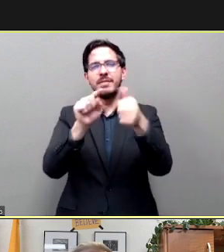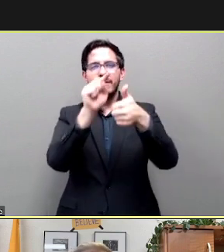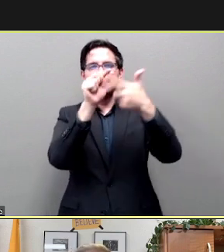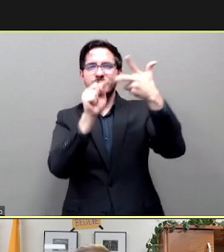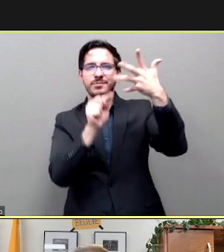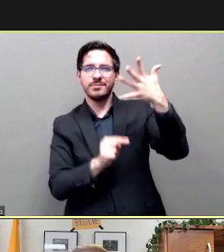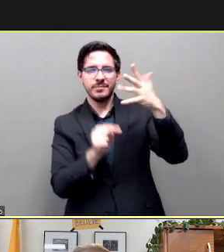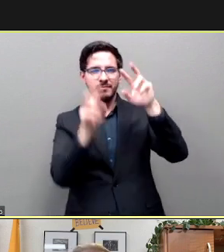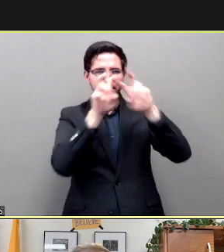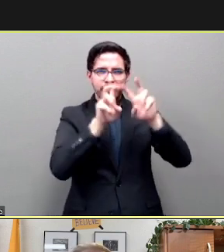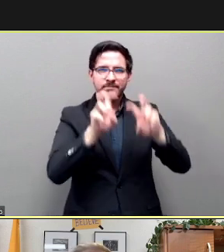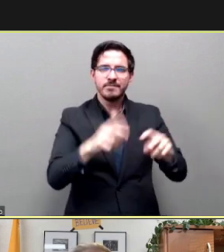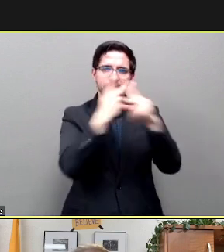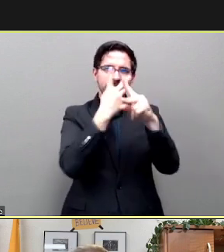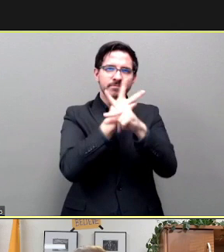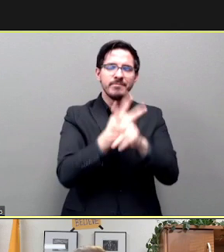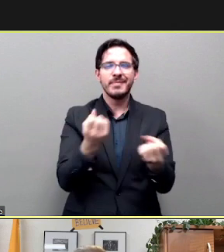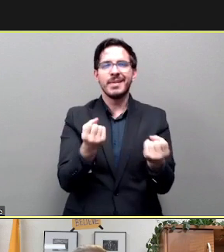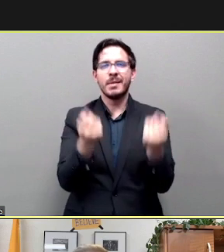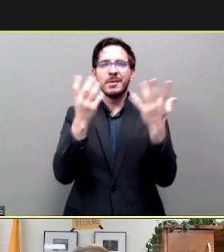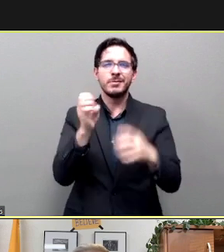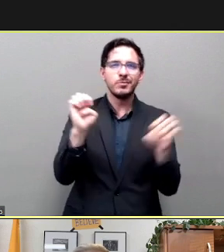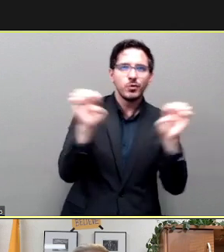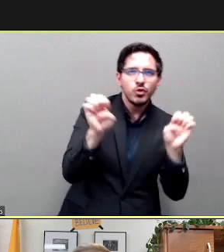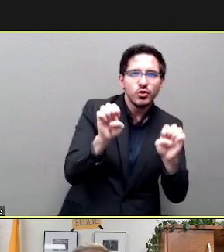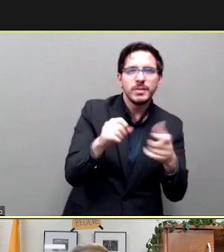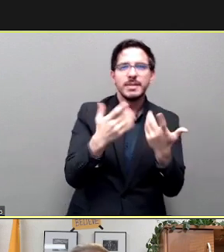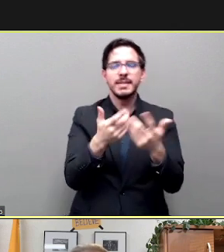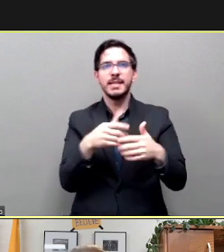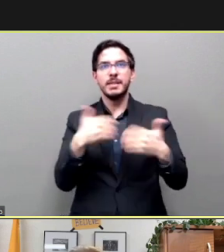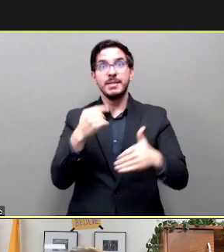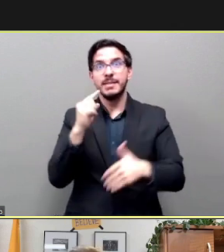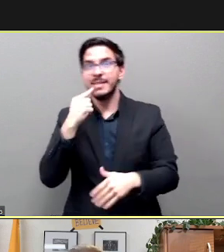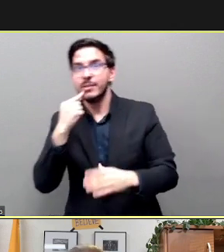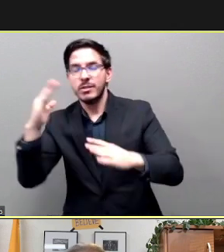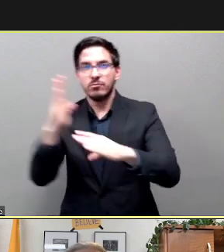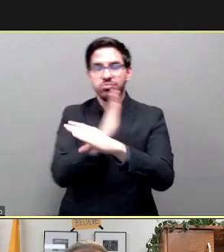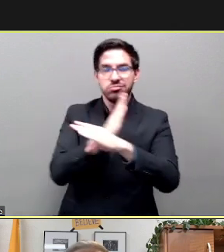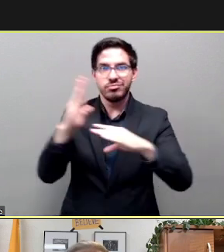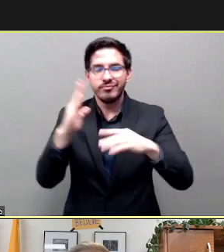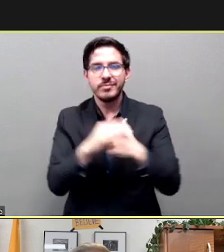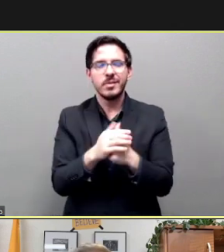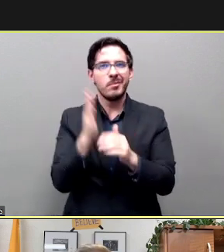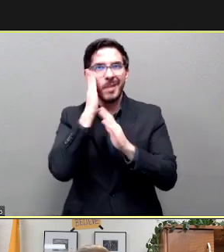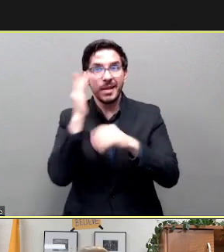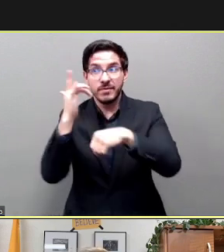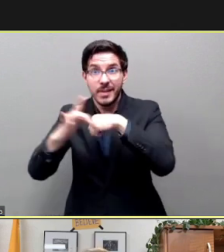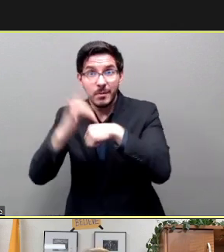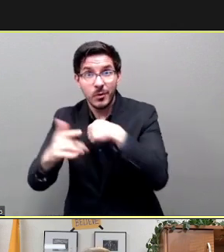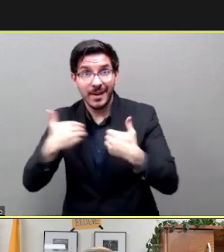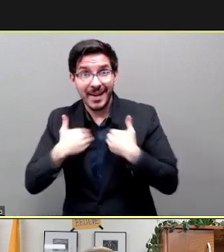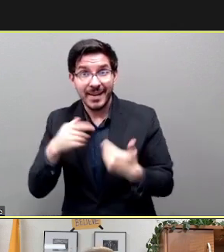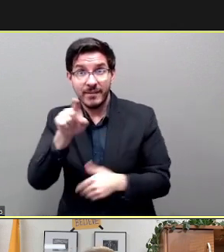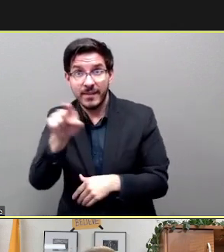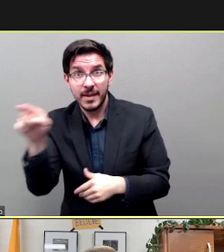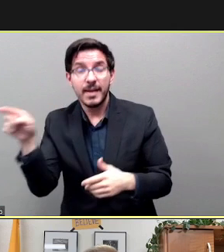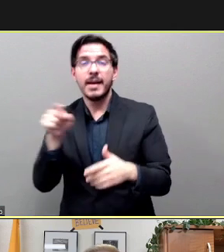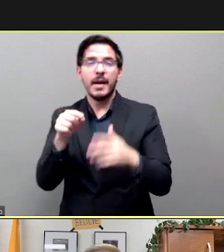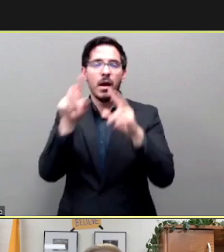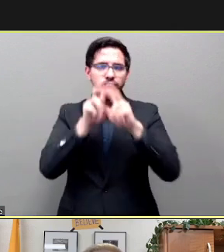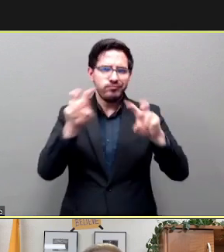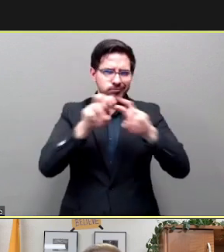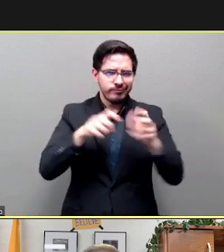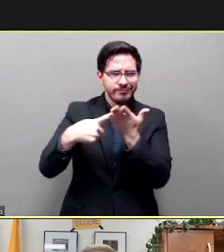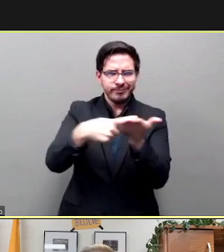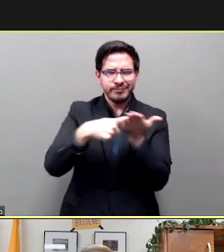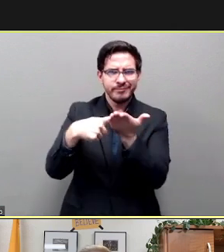of urgency and difficulty they're having with beds are. You can see 2 times in our past, and Brianna will